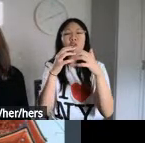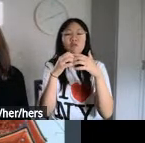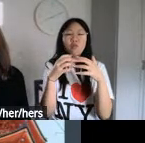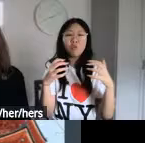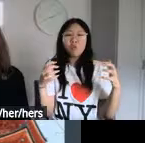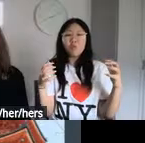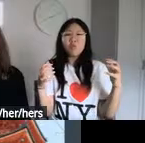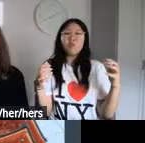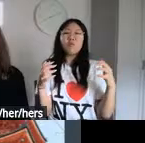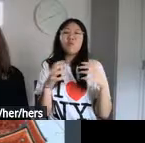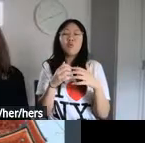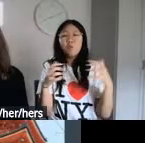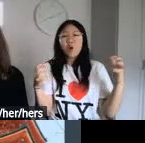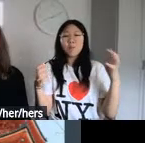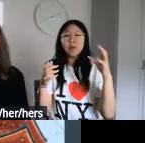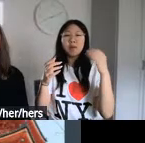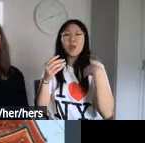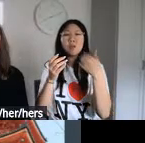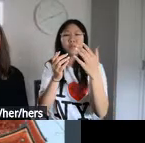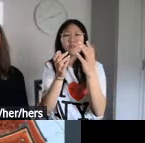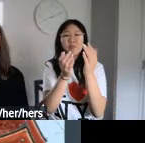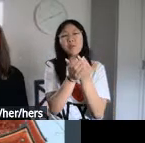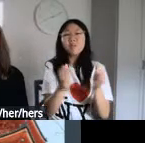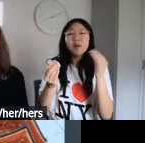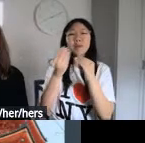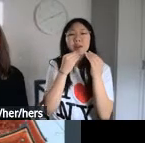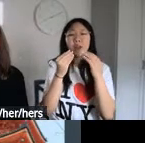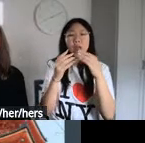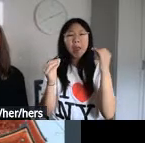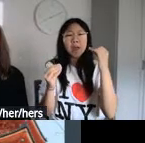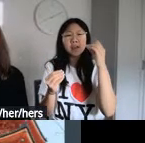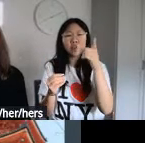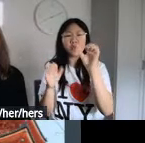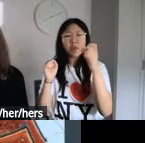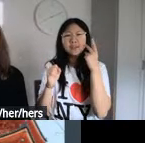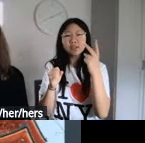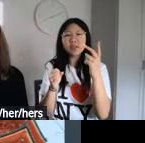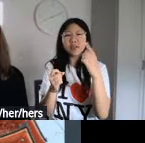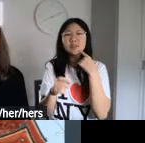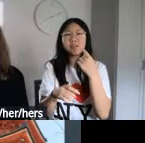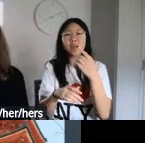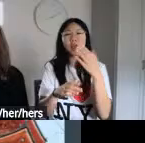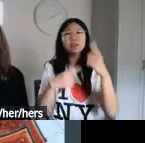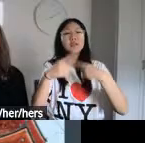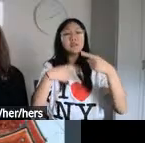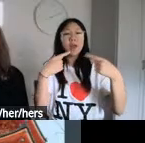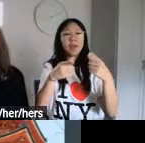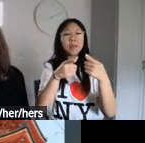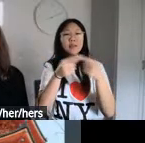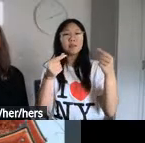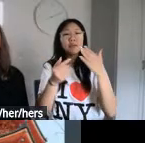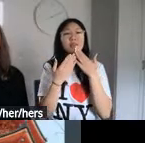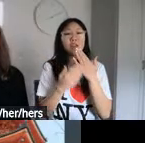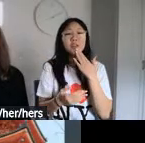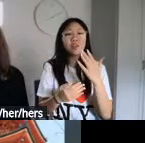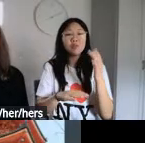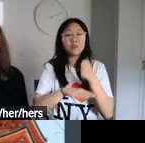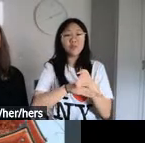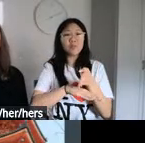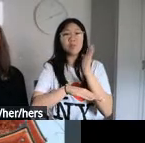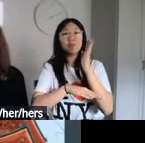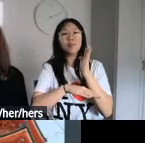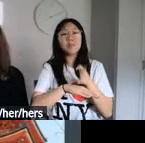it was like a deaf restaurant, ramen restaurant. And we ate there, and you can see